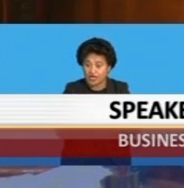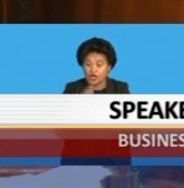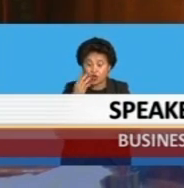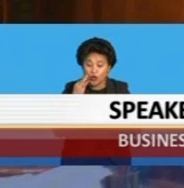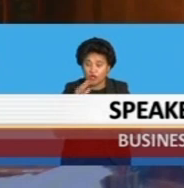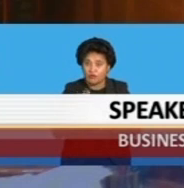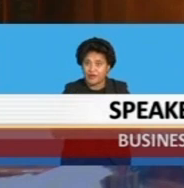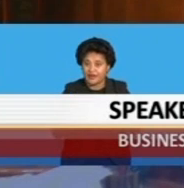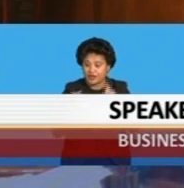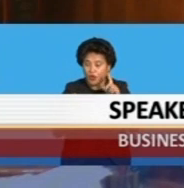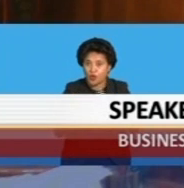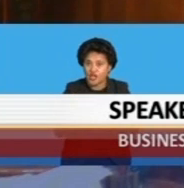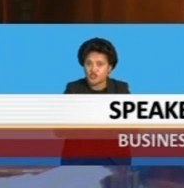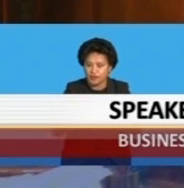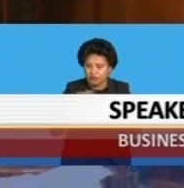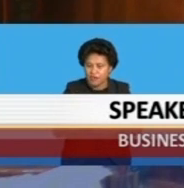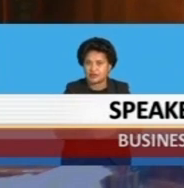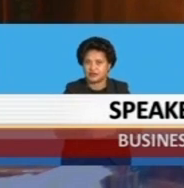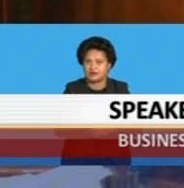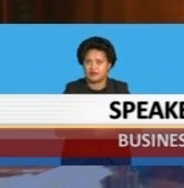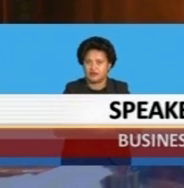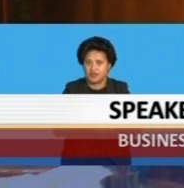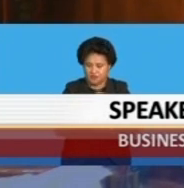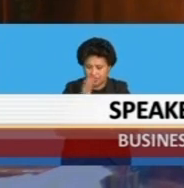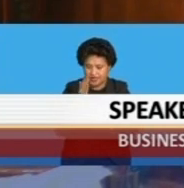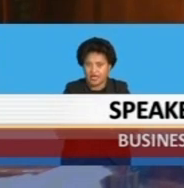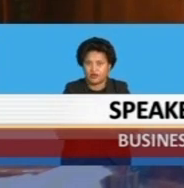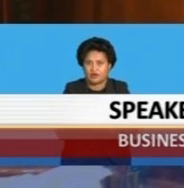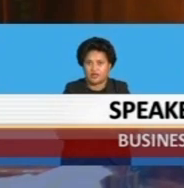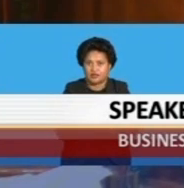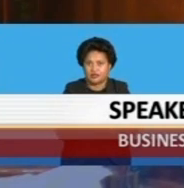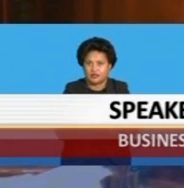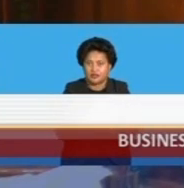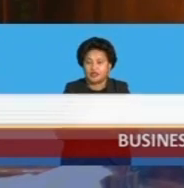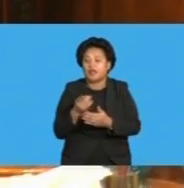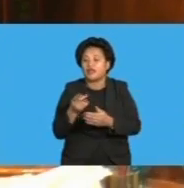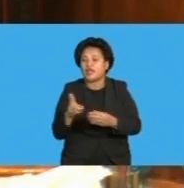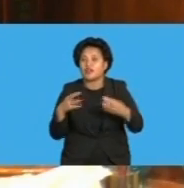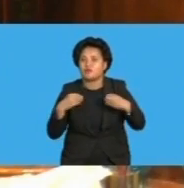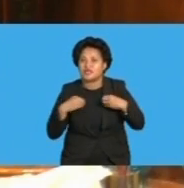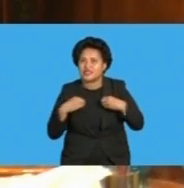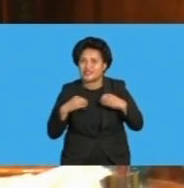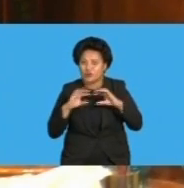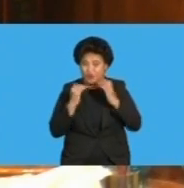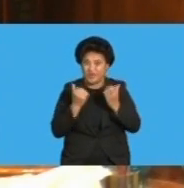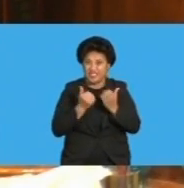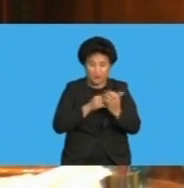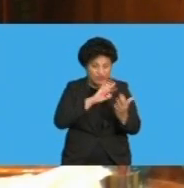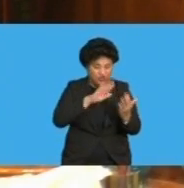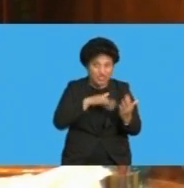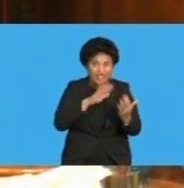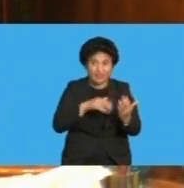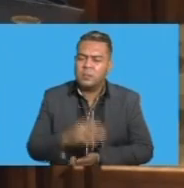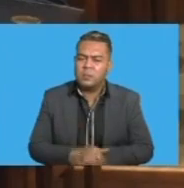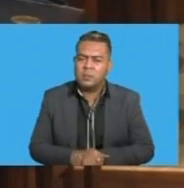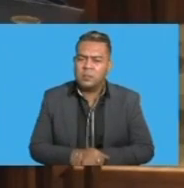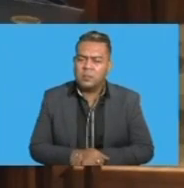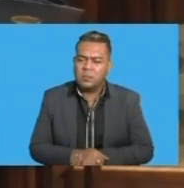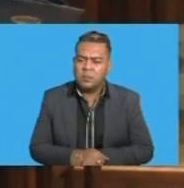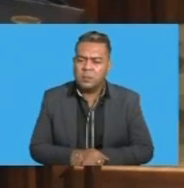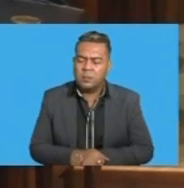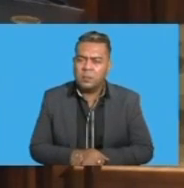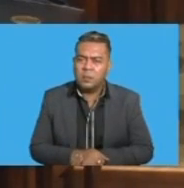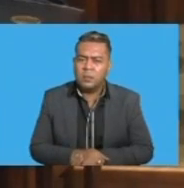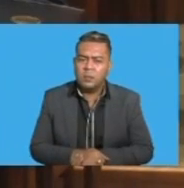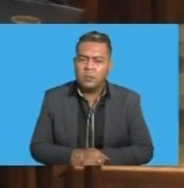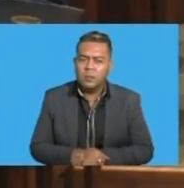accurate before it is considered by the Business Committee to be included in the order paper. The